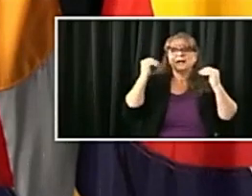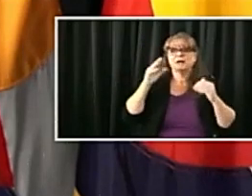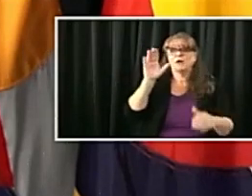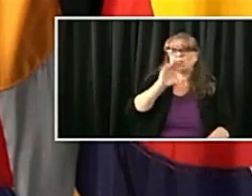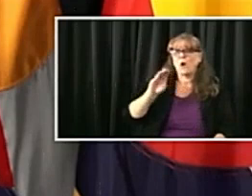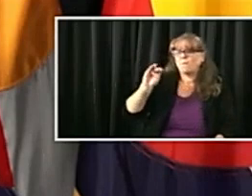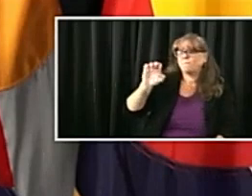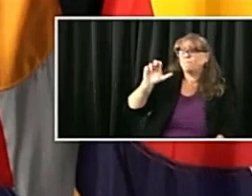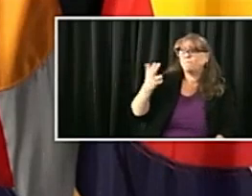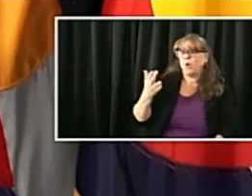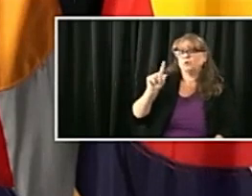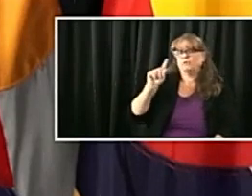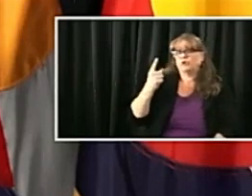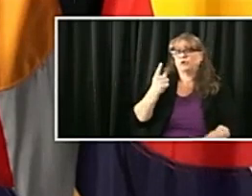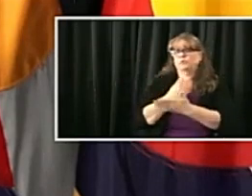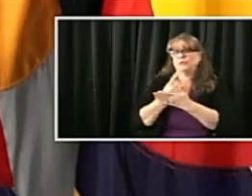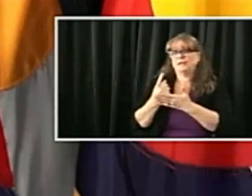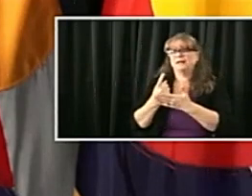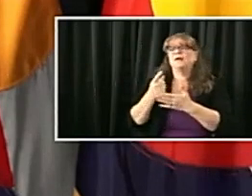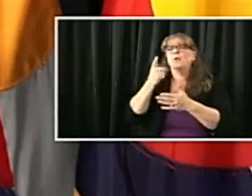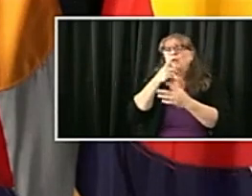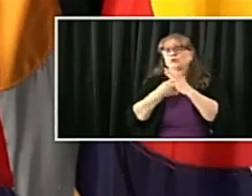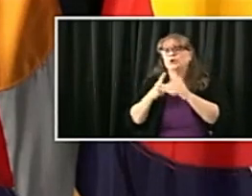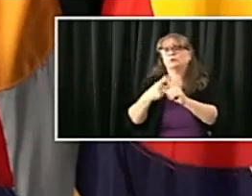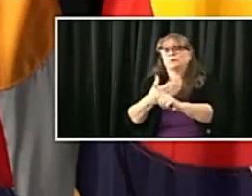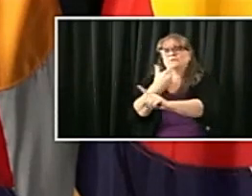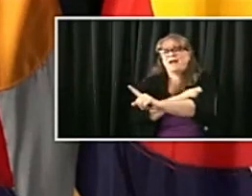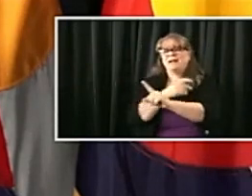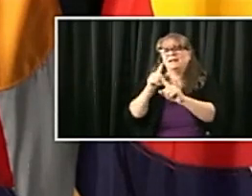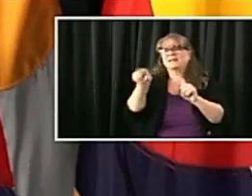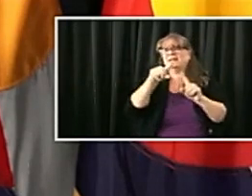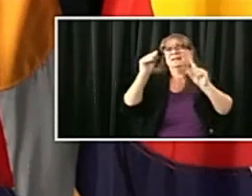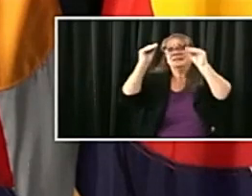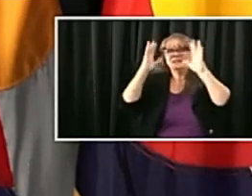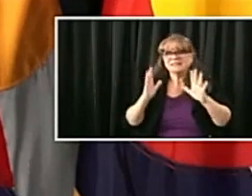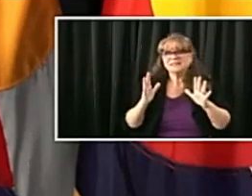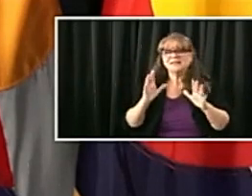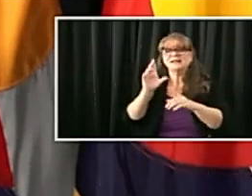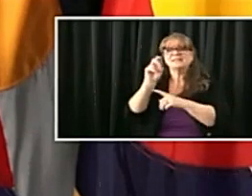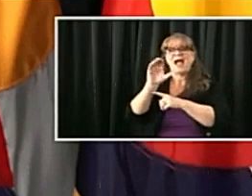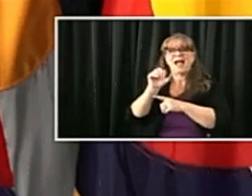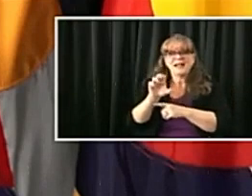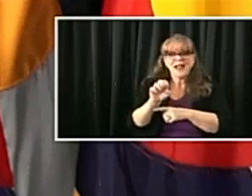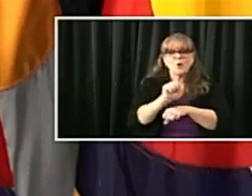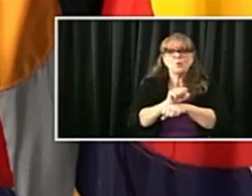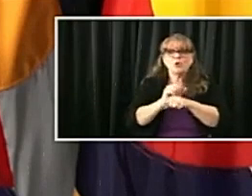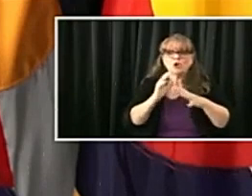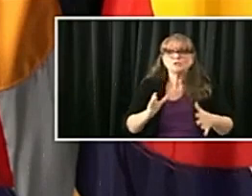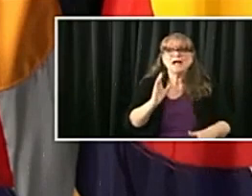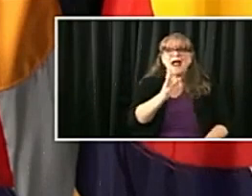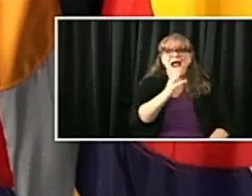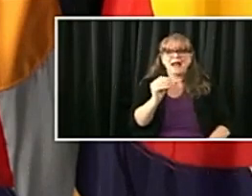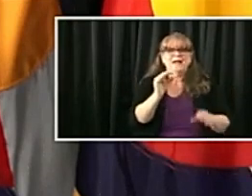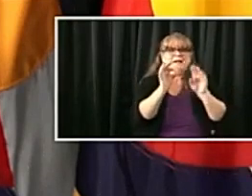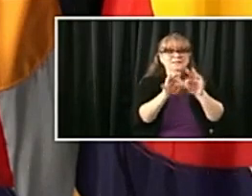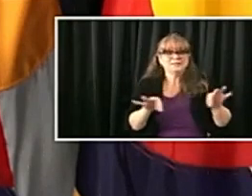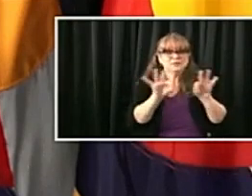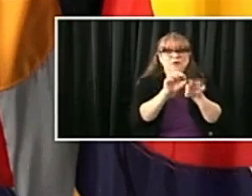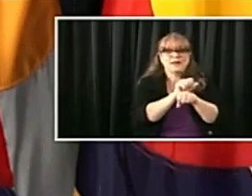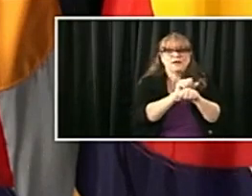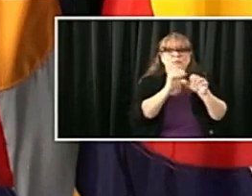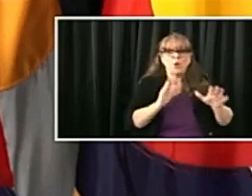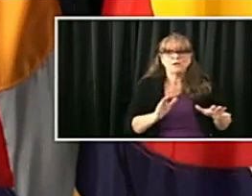with teachers, childcare workers, essential workers. I'm optimistic it will be earlier than that, and we've also indicated that